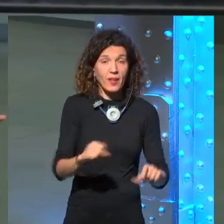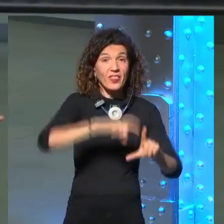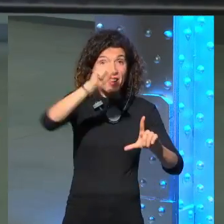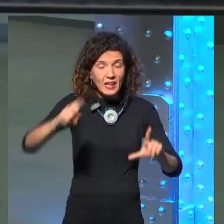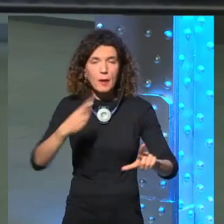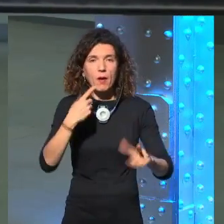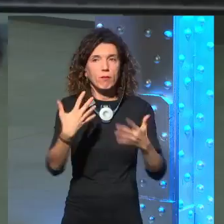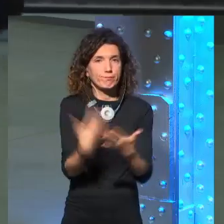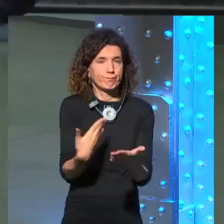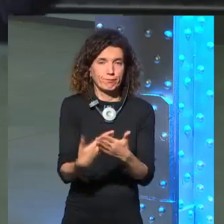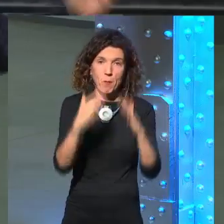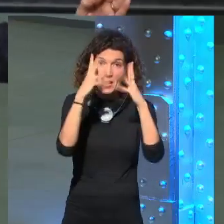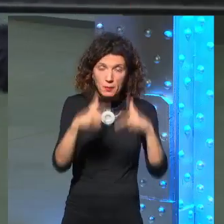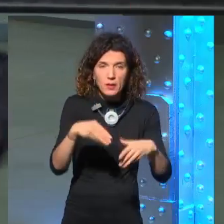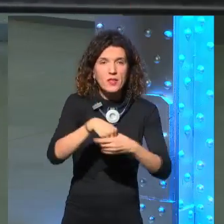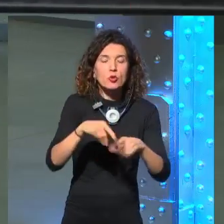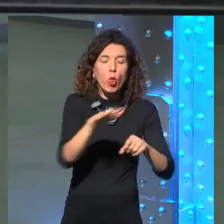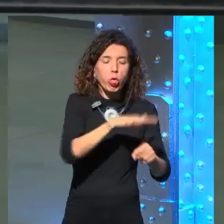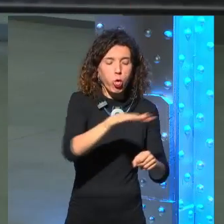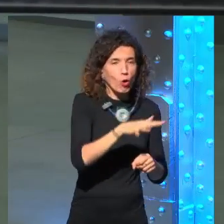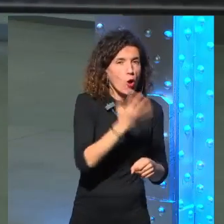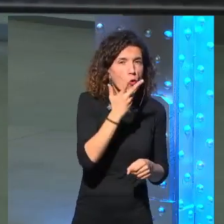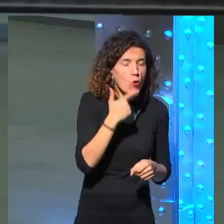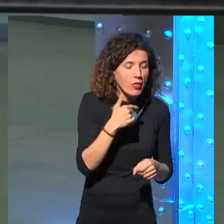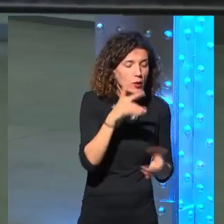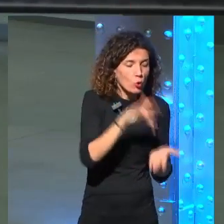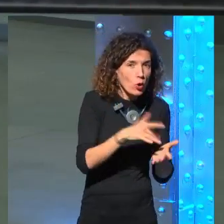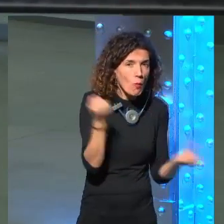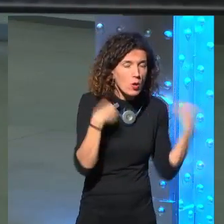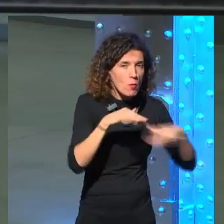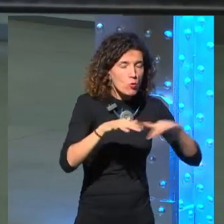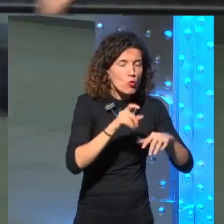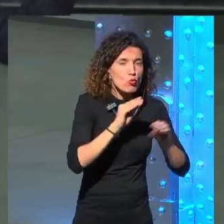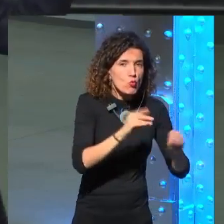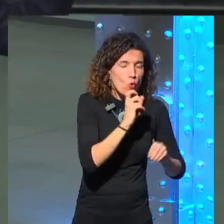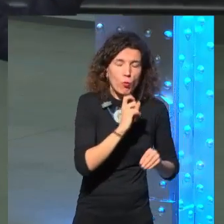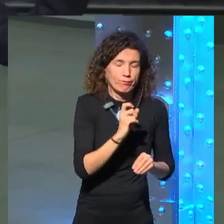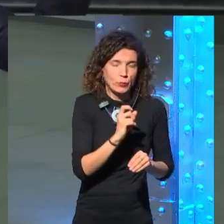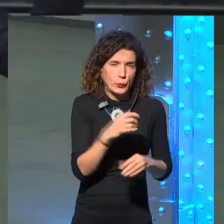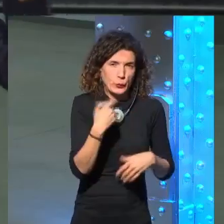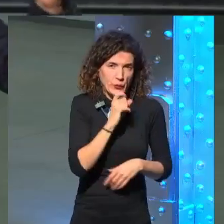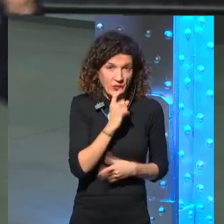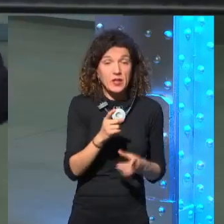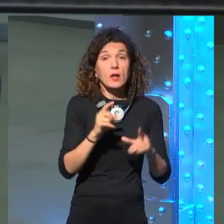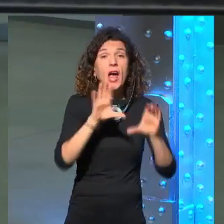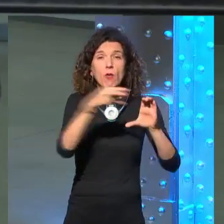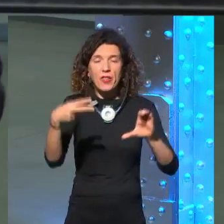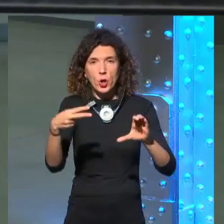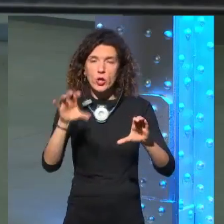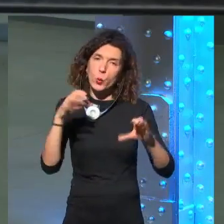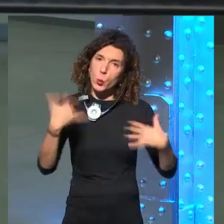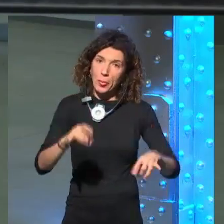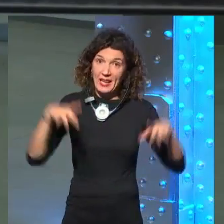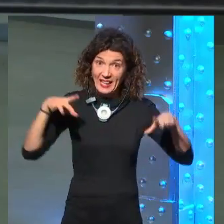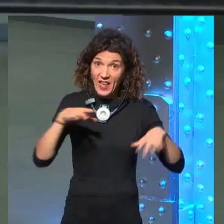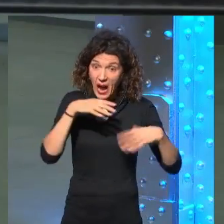can know, but sometimes these equations are too sensitive, and then you have to throw up your hands and say, now we